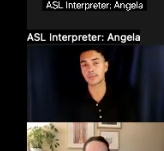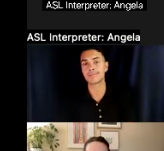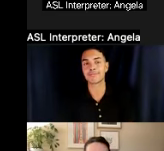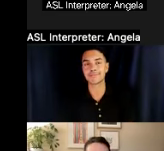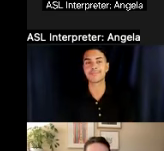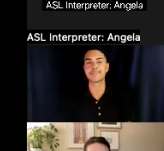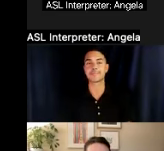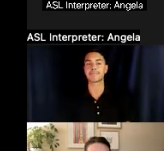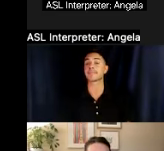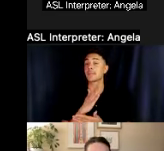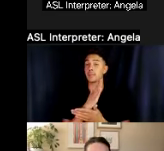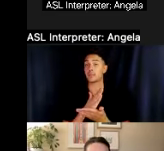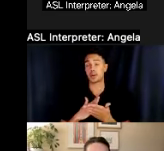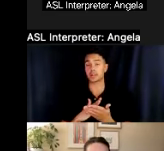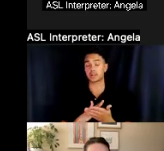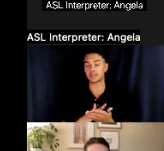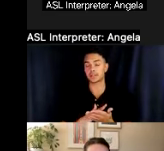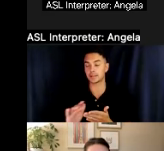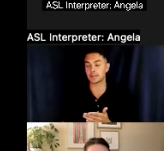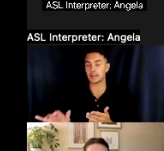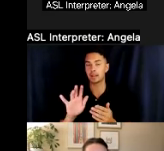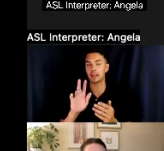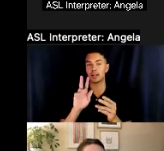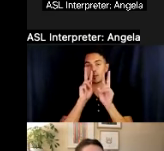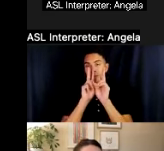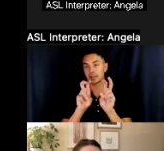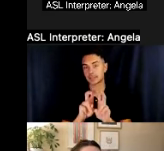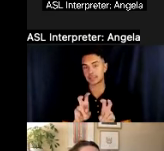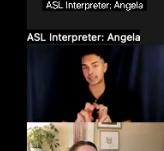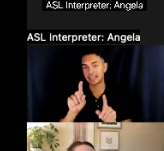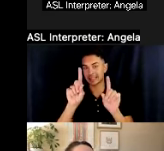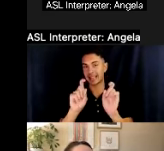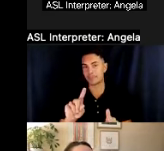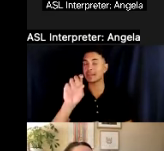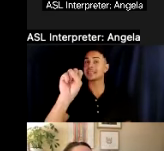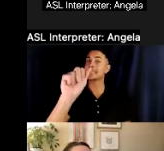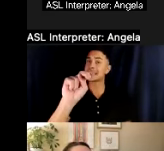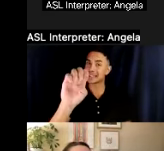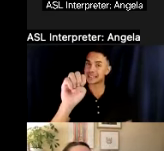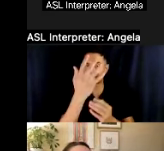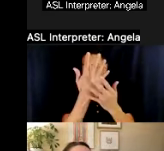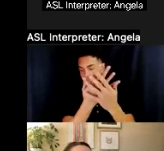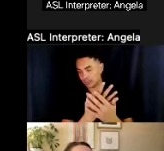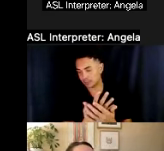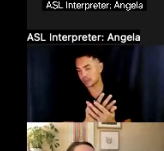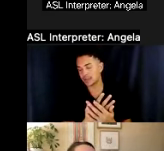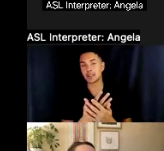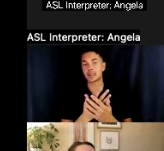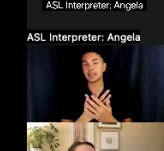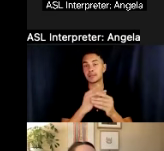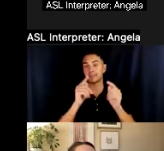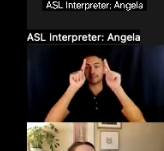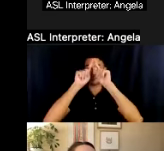So part of the forensic exam, the SANE exam, will be addressing the risk of pregnancy.